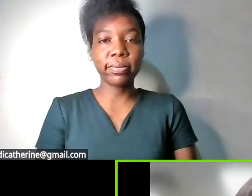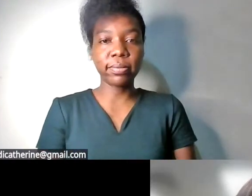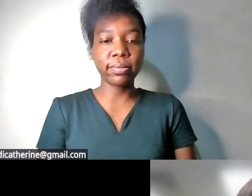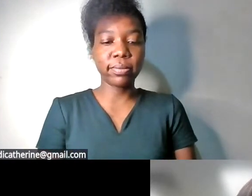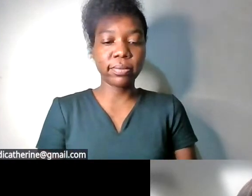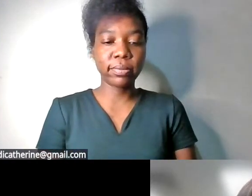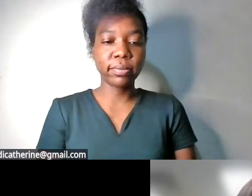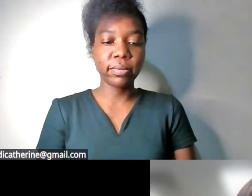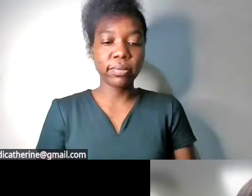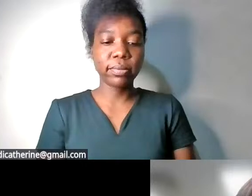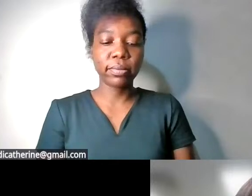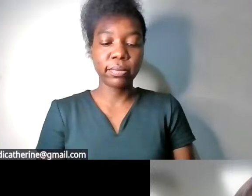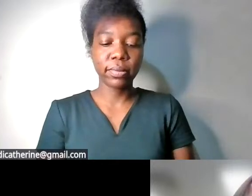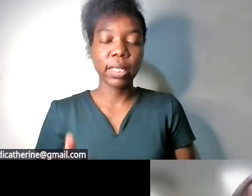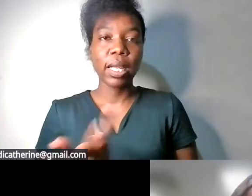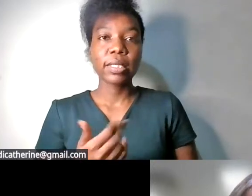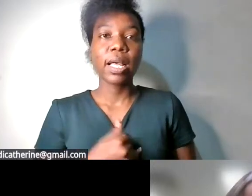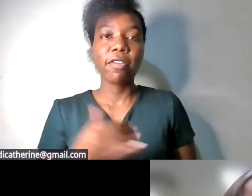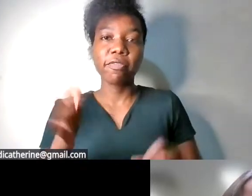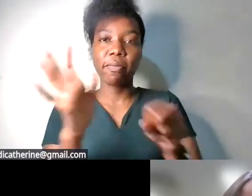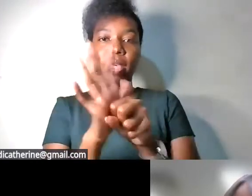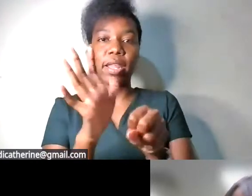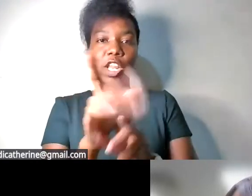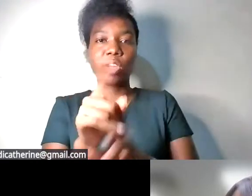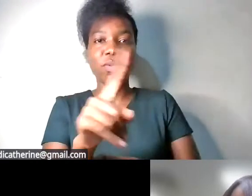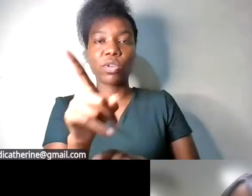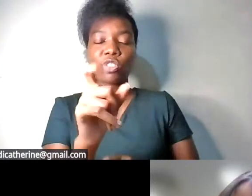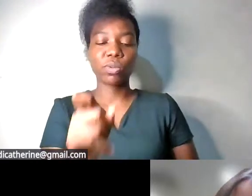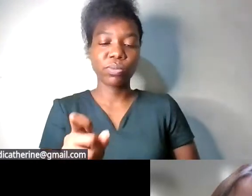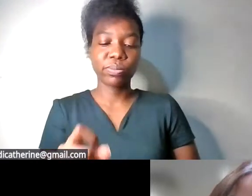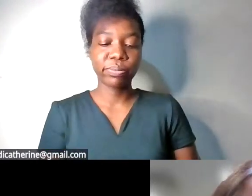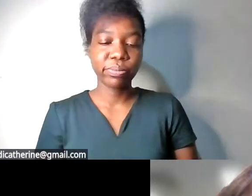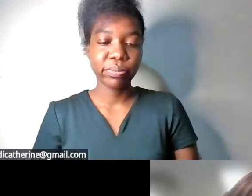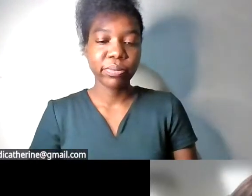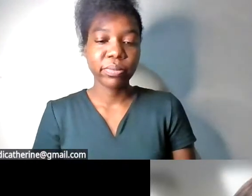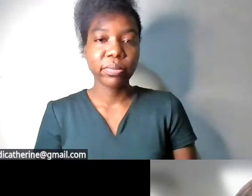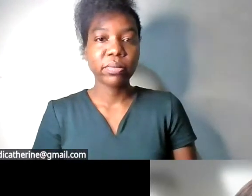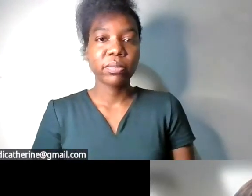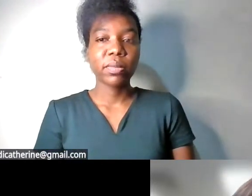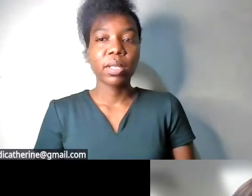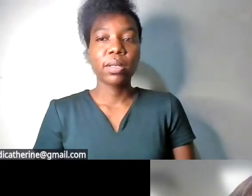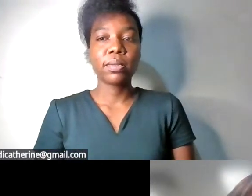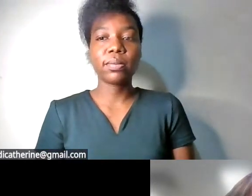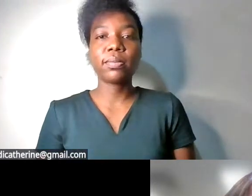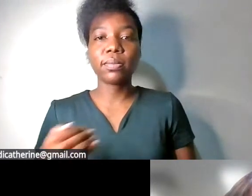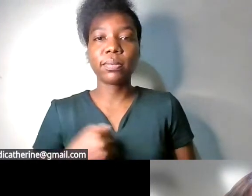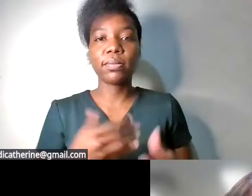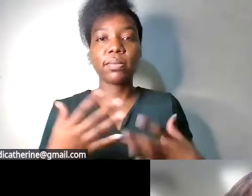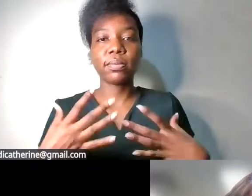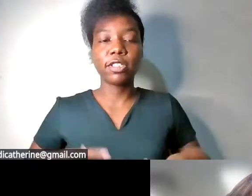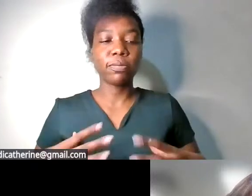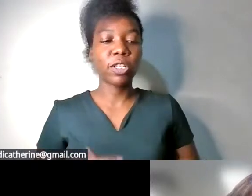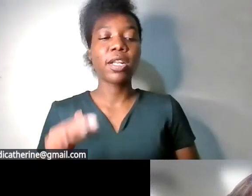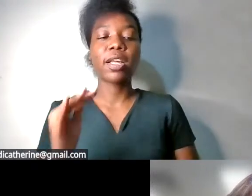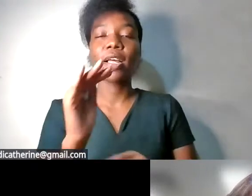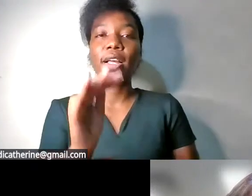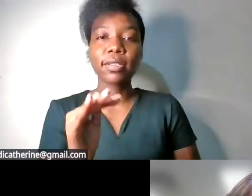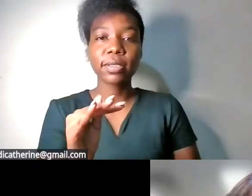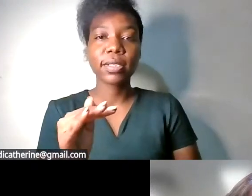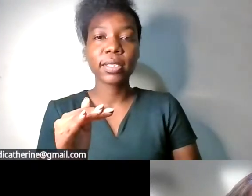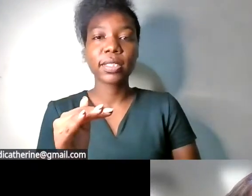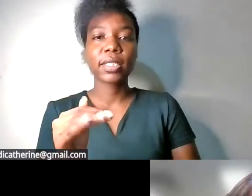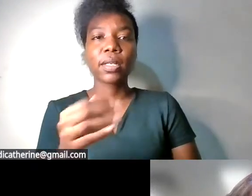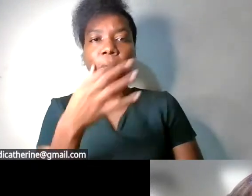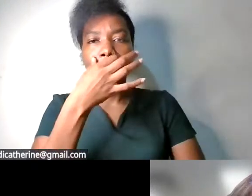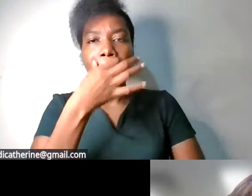We have quite a number. Okay. We have people asking about the minimum age for